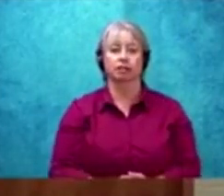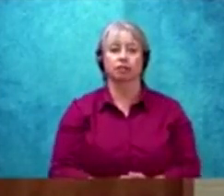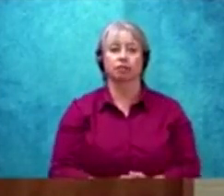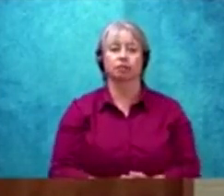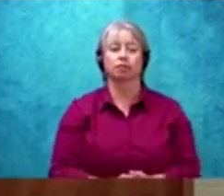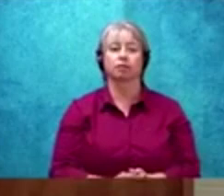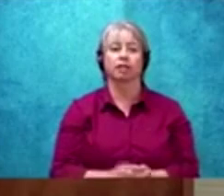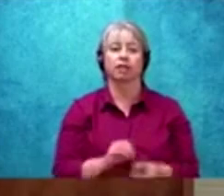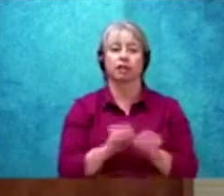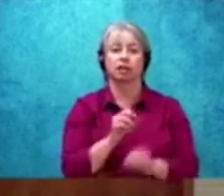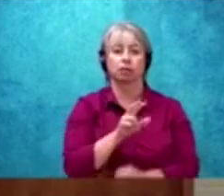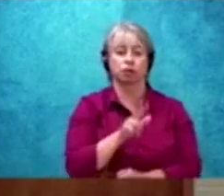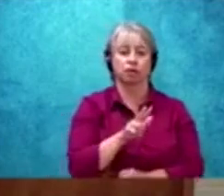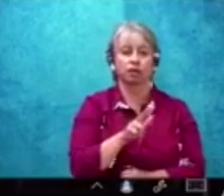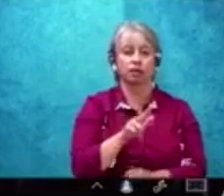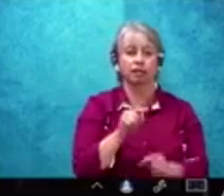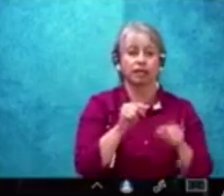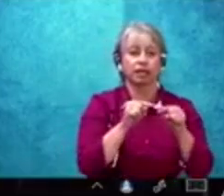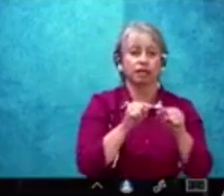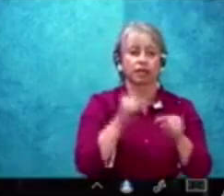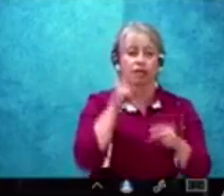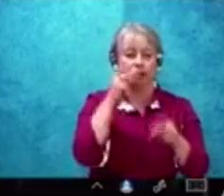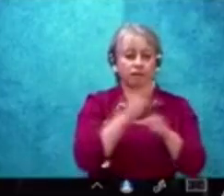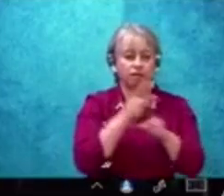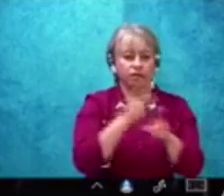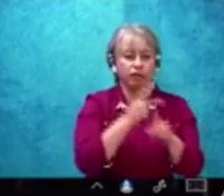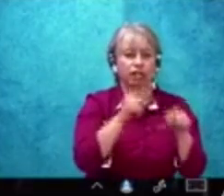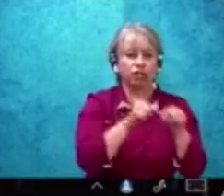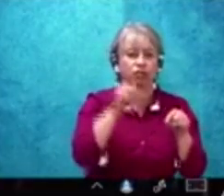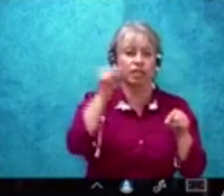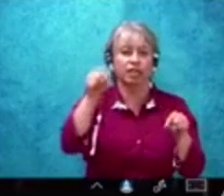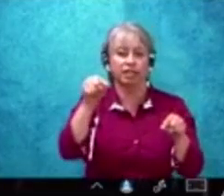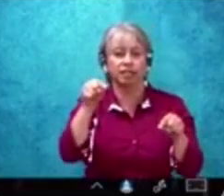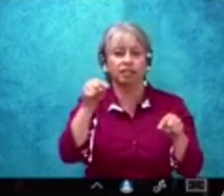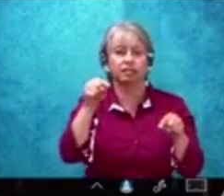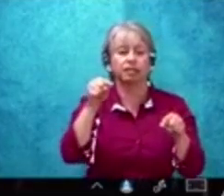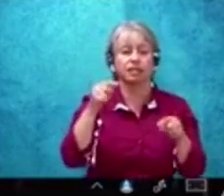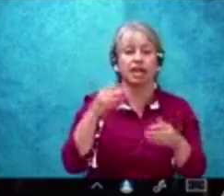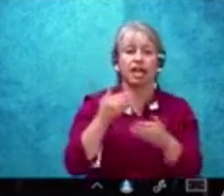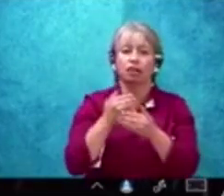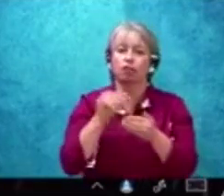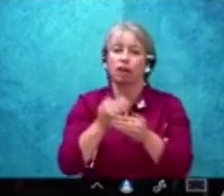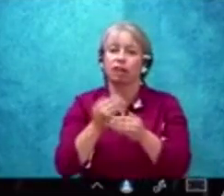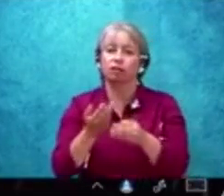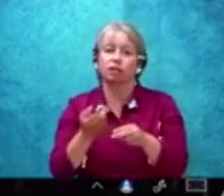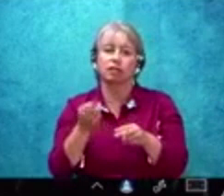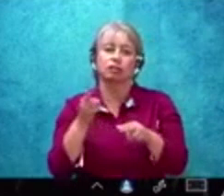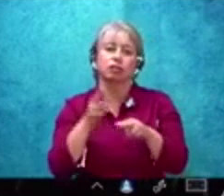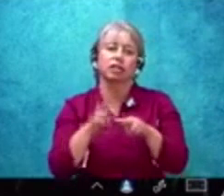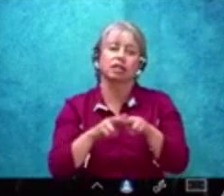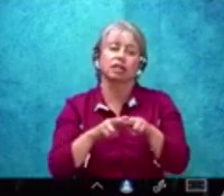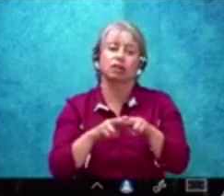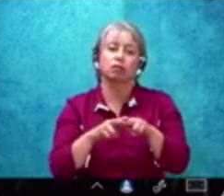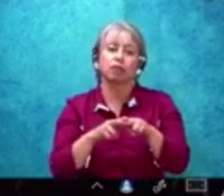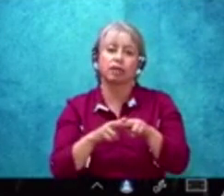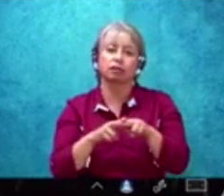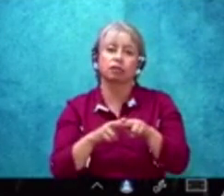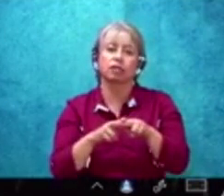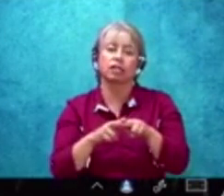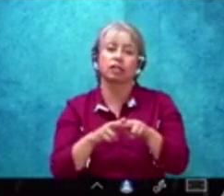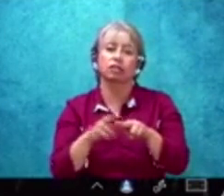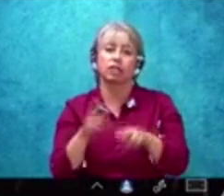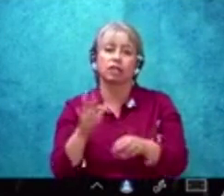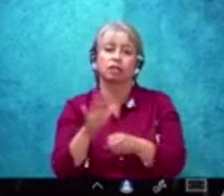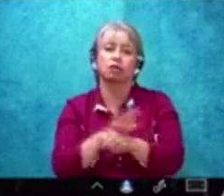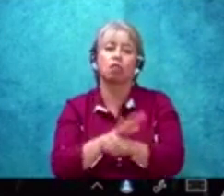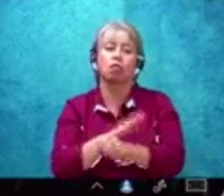Example 3. Find the distance between two coordinate points and round to the nearest whole number. Here we have two ordered pairs,